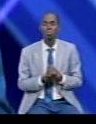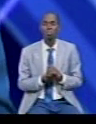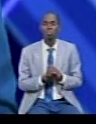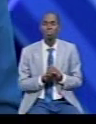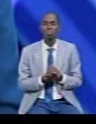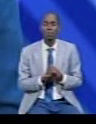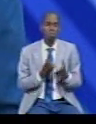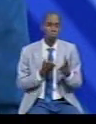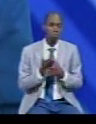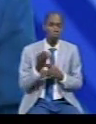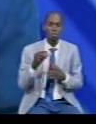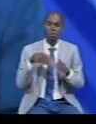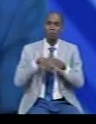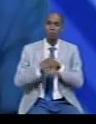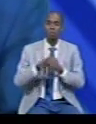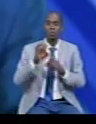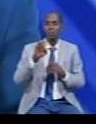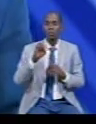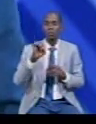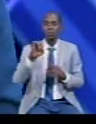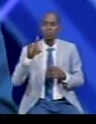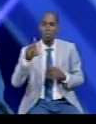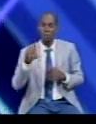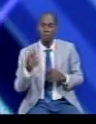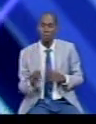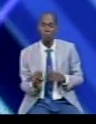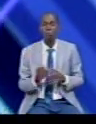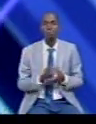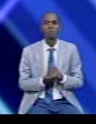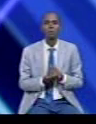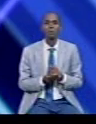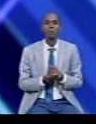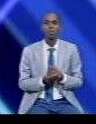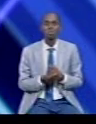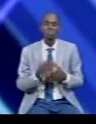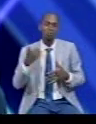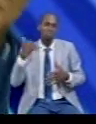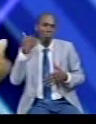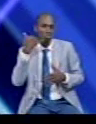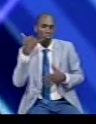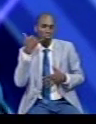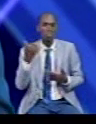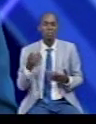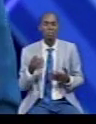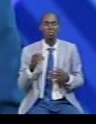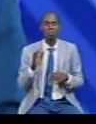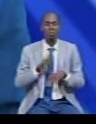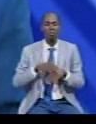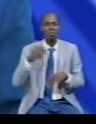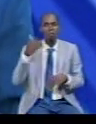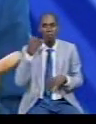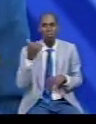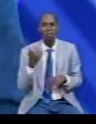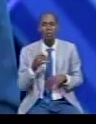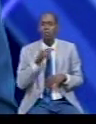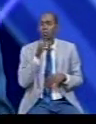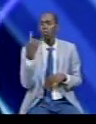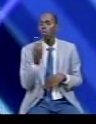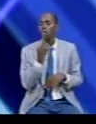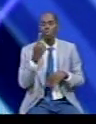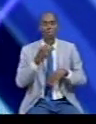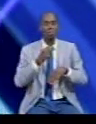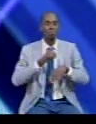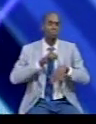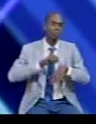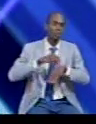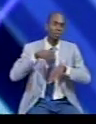through email, send them messages by calling them or call them, not just sending text message, you can call